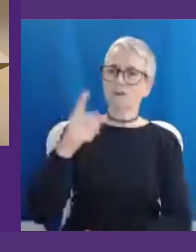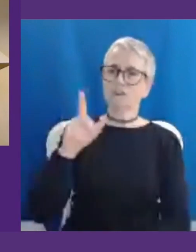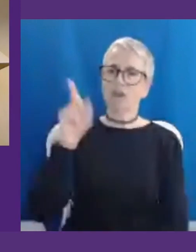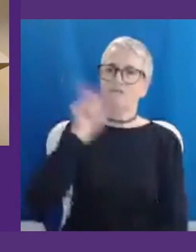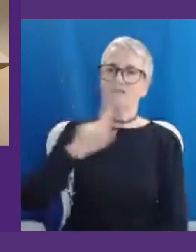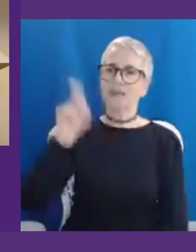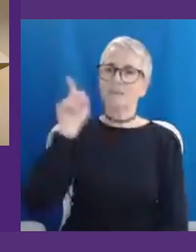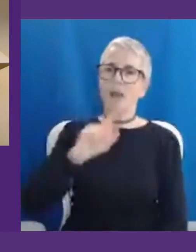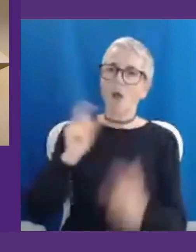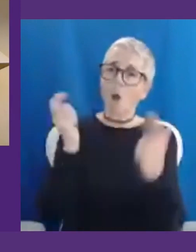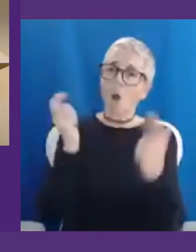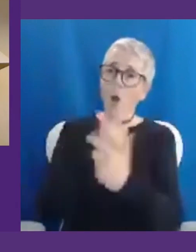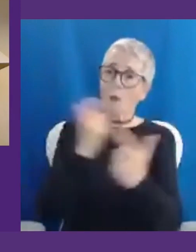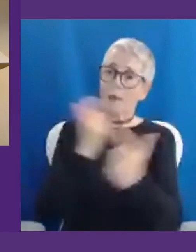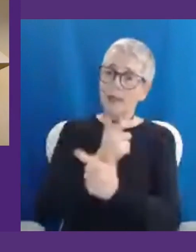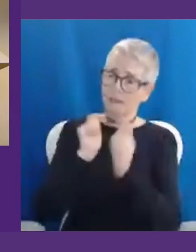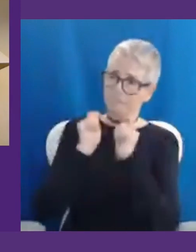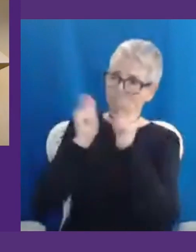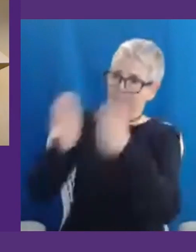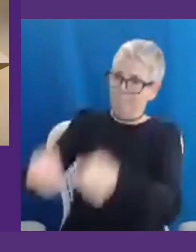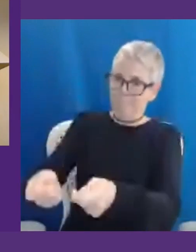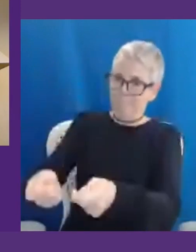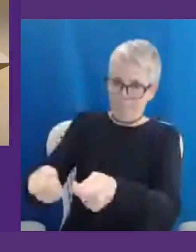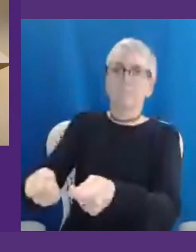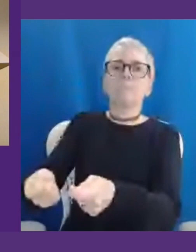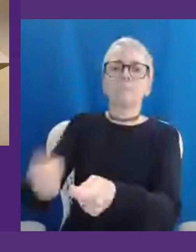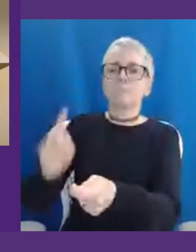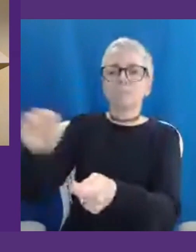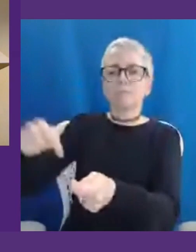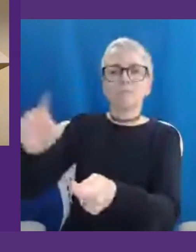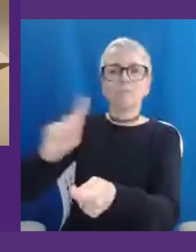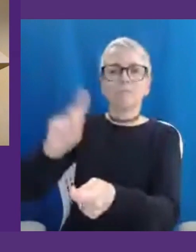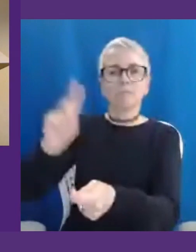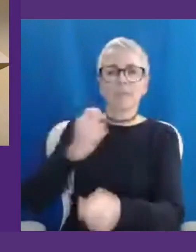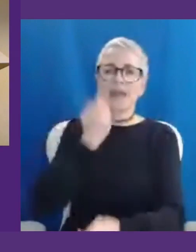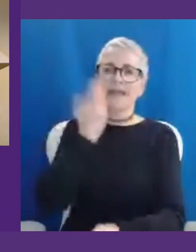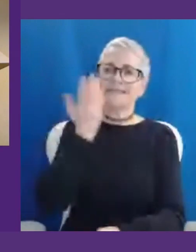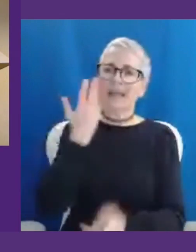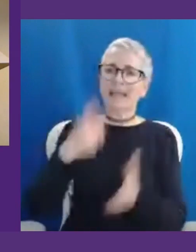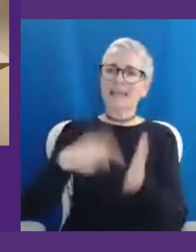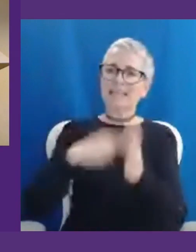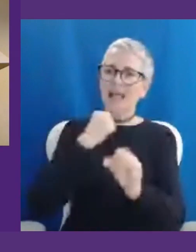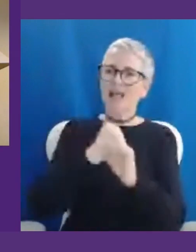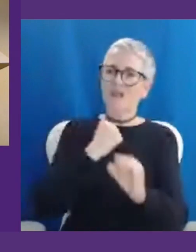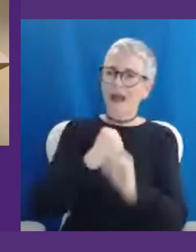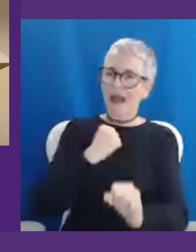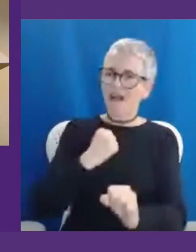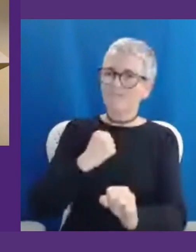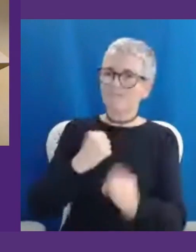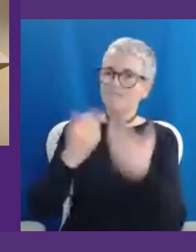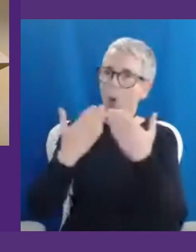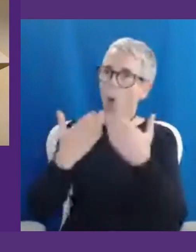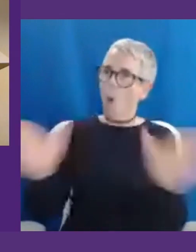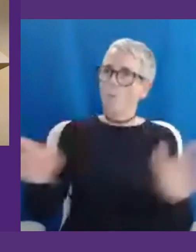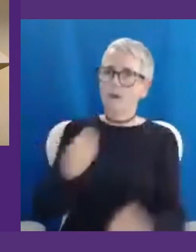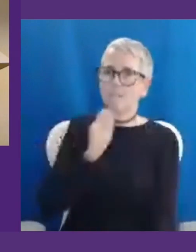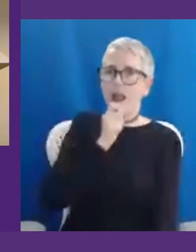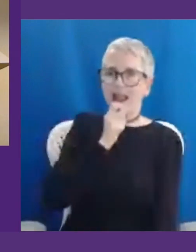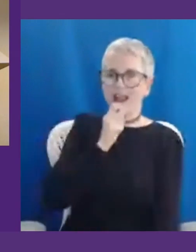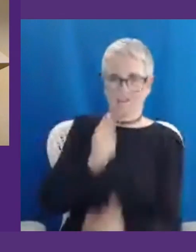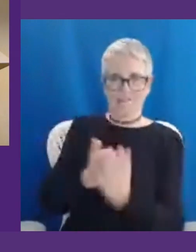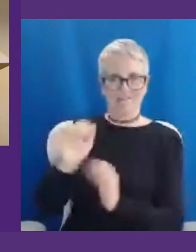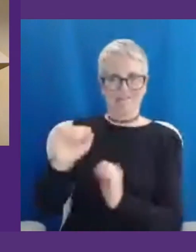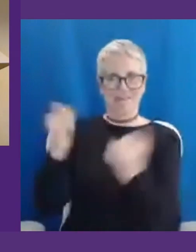prestigious Daily Telegraph Open Mic Awards at the Edinburgh Festival. So that's amazing. I don't know if she was the first disabled person, but the